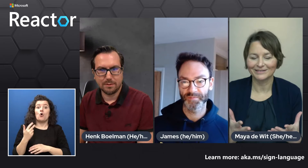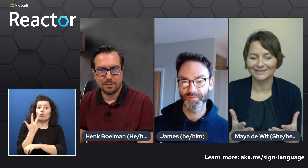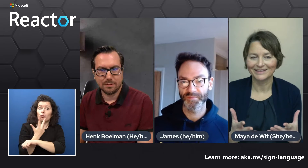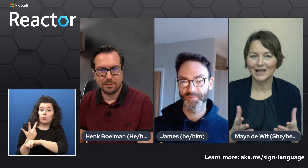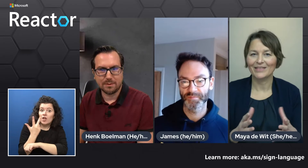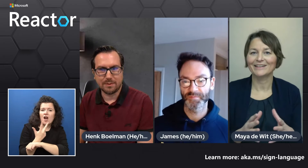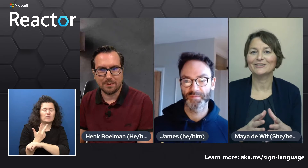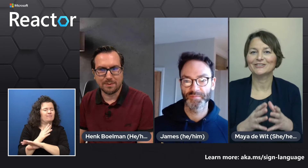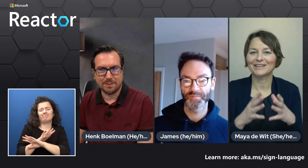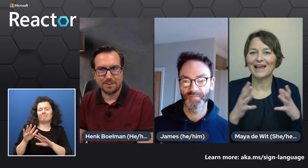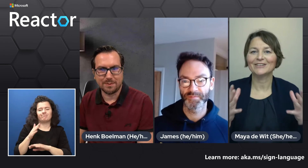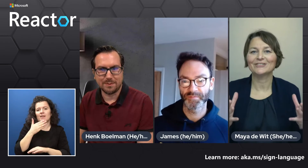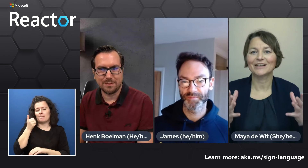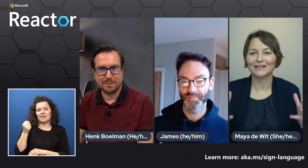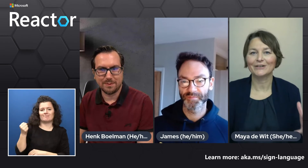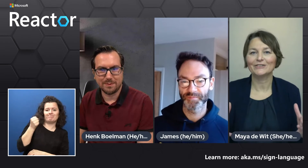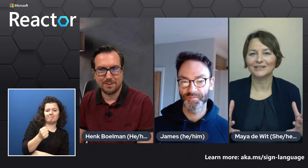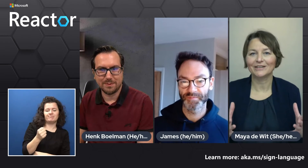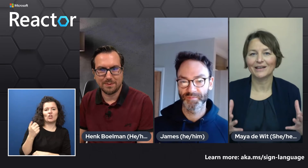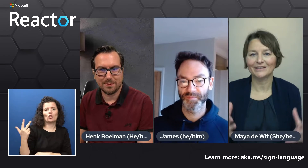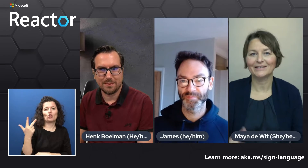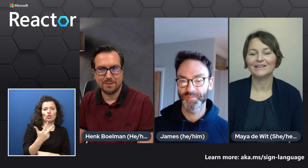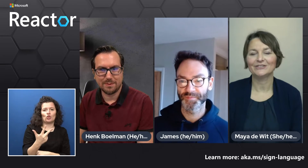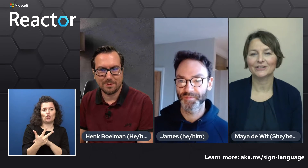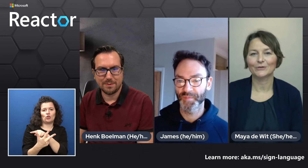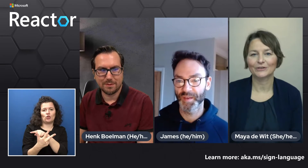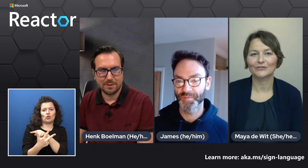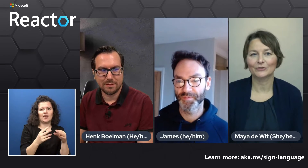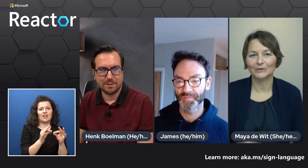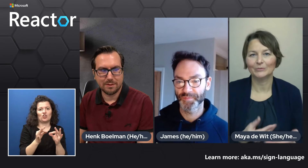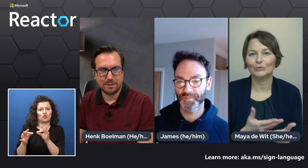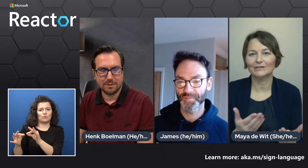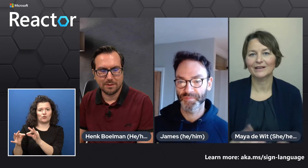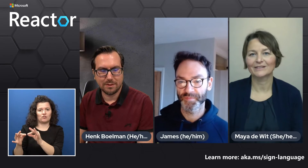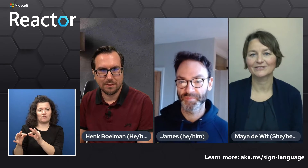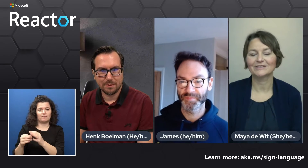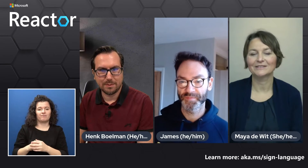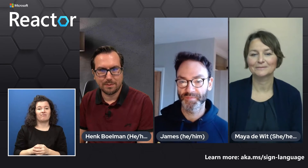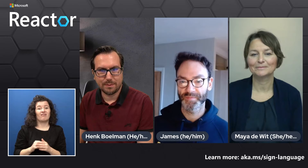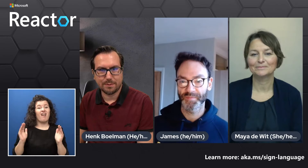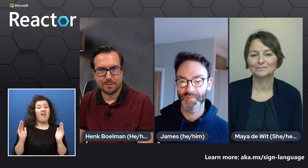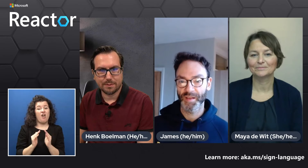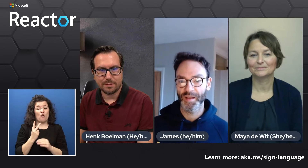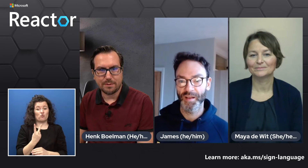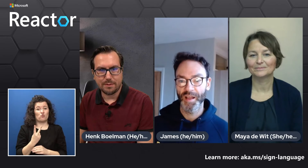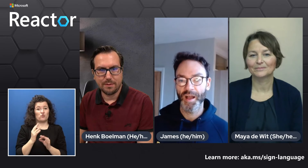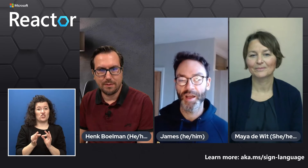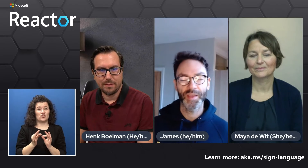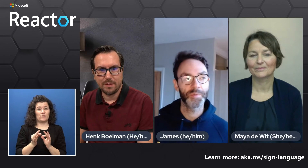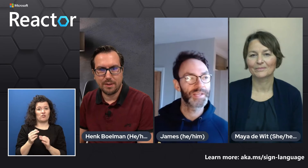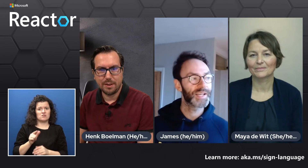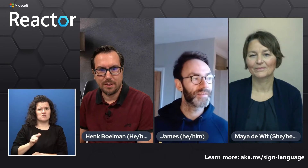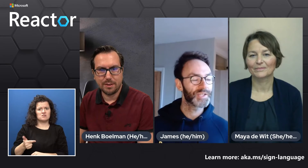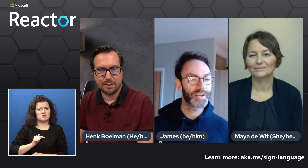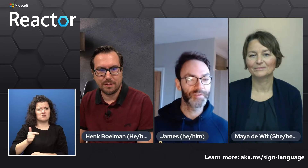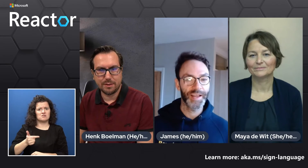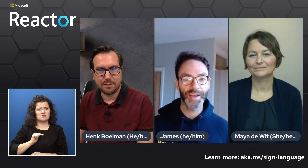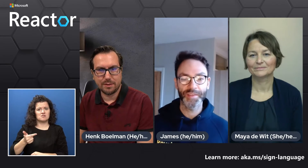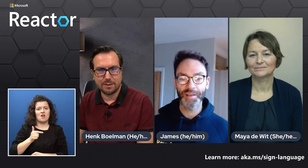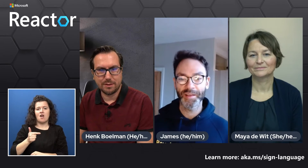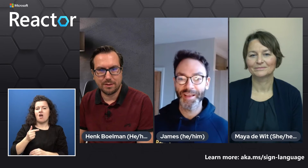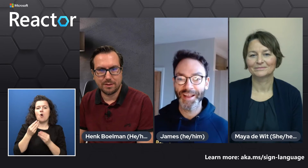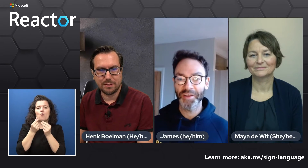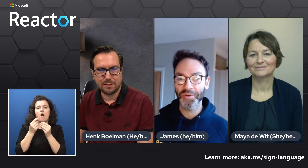more that has the clarity that it needs in order to be broadcasted. I think we'd say that